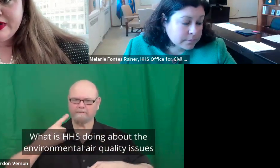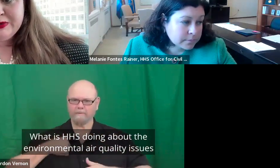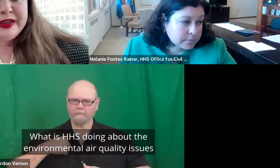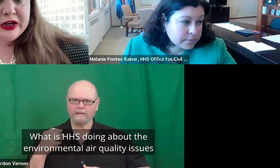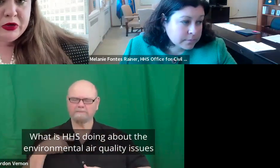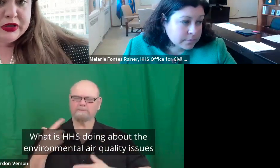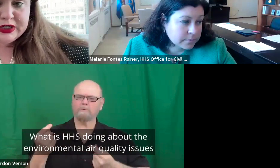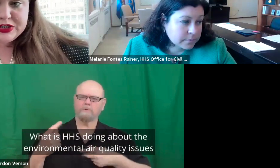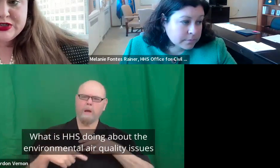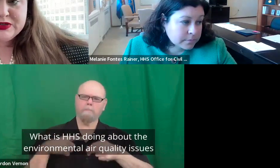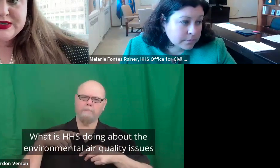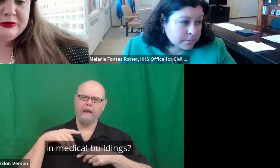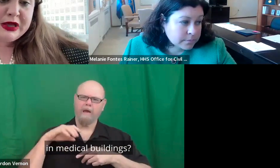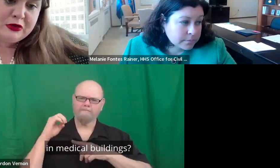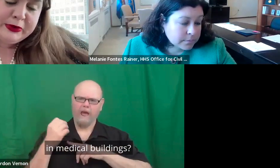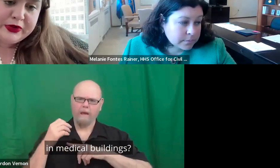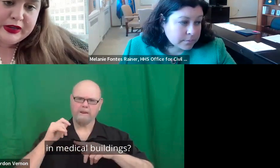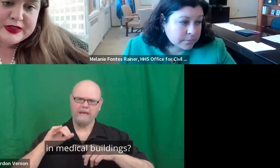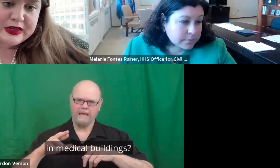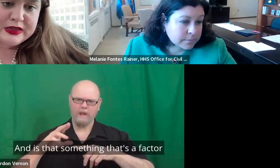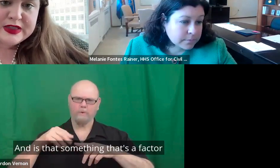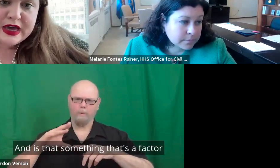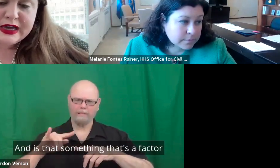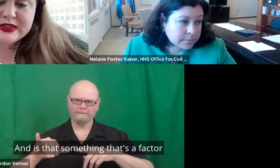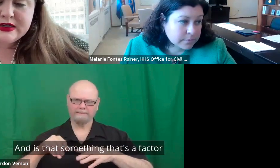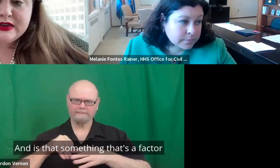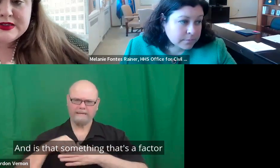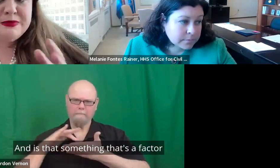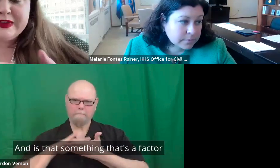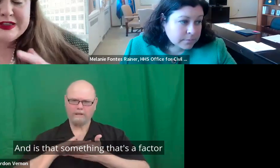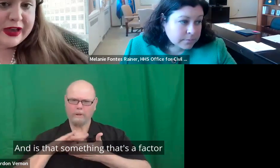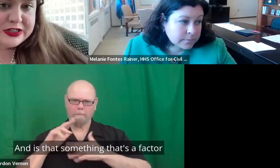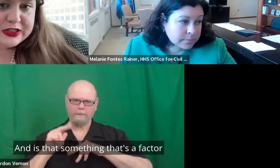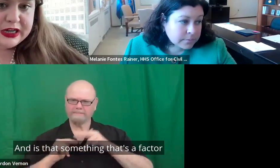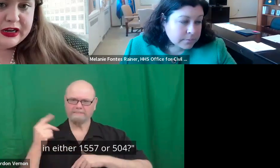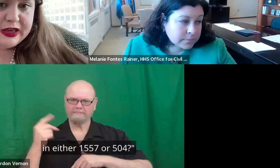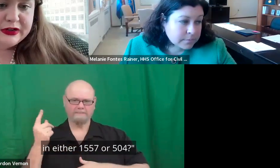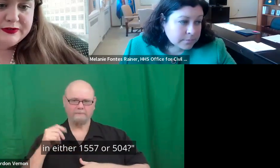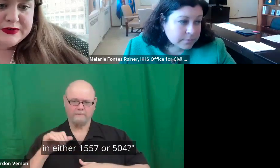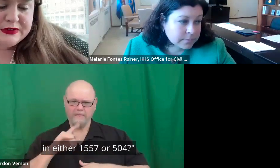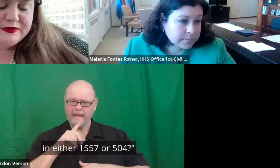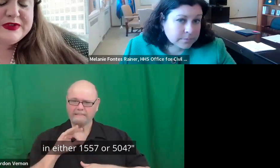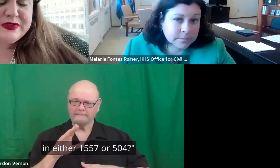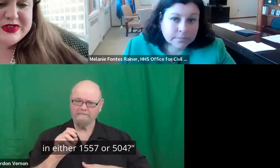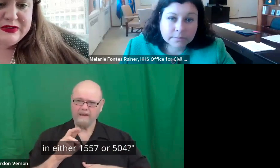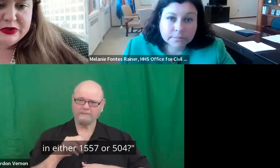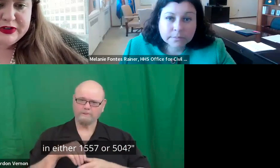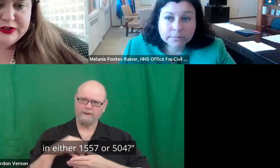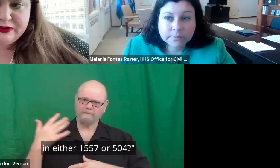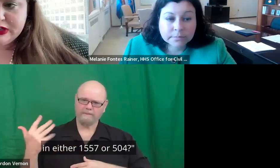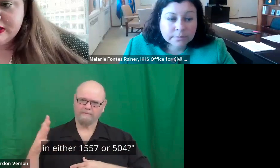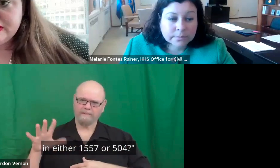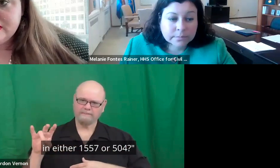about the environmental air quality issues in medical buildings? And is that something that's a factor in either 1557